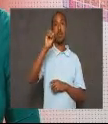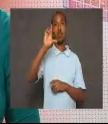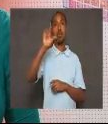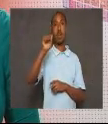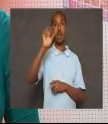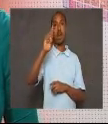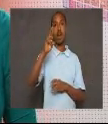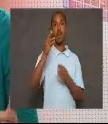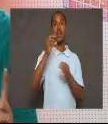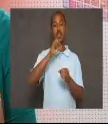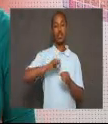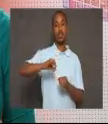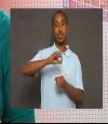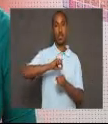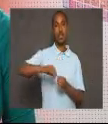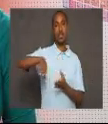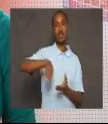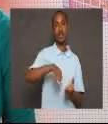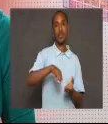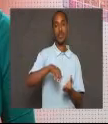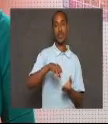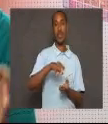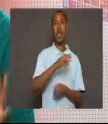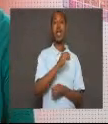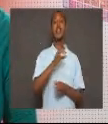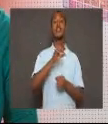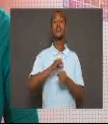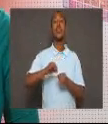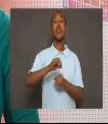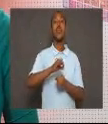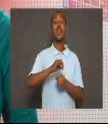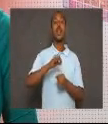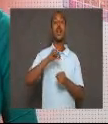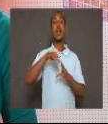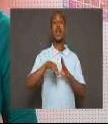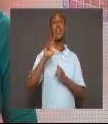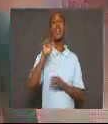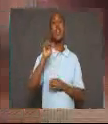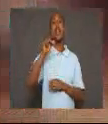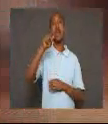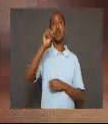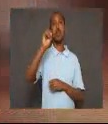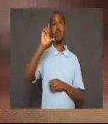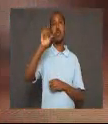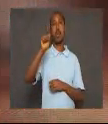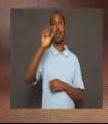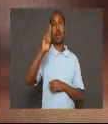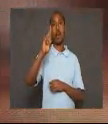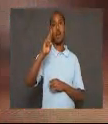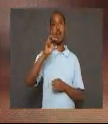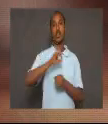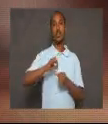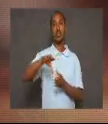solvents. They are only soluble in non-polar solvents.